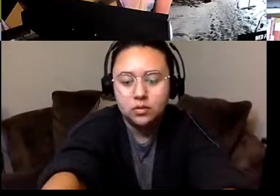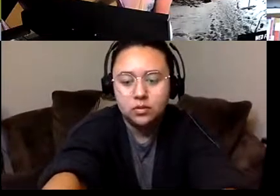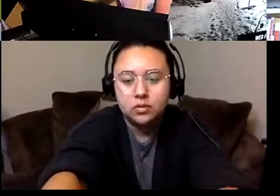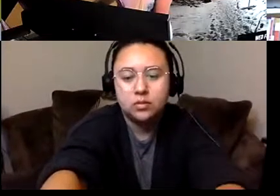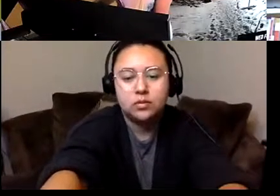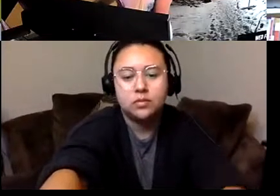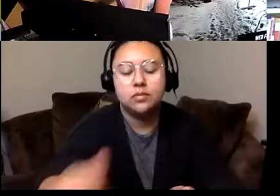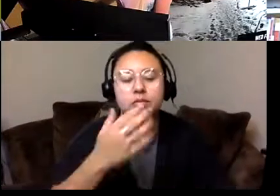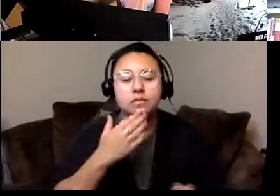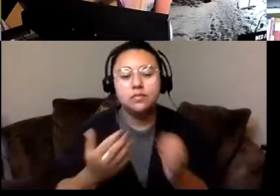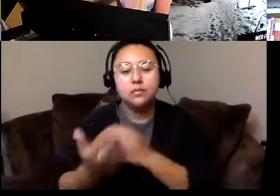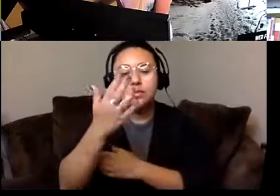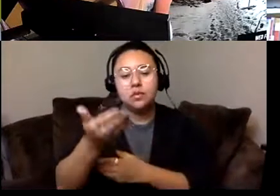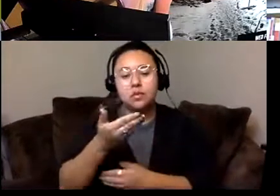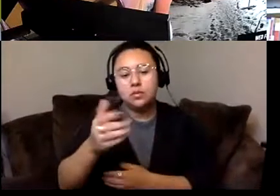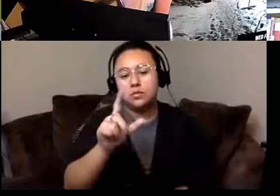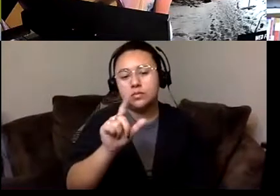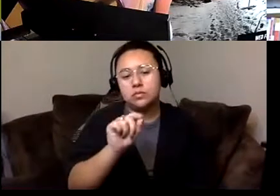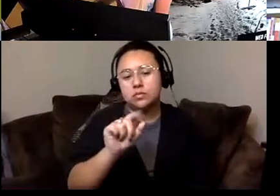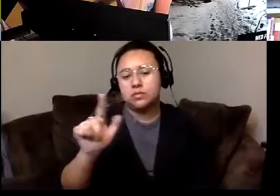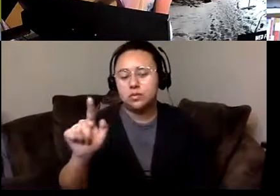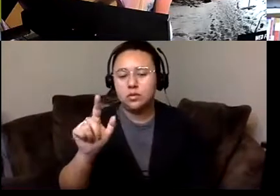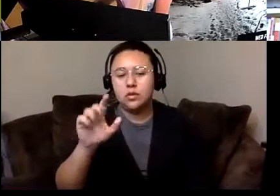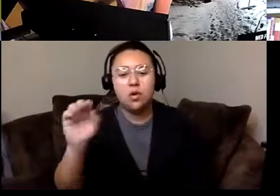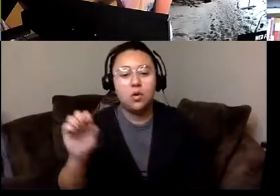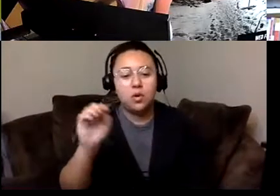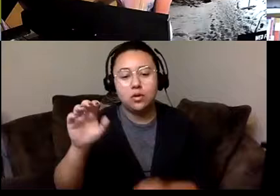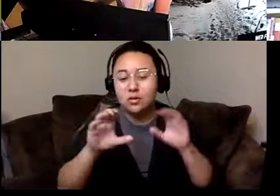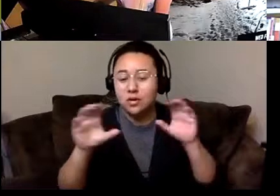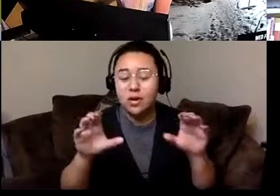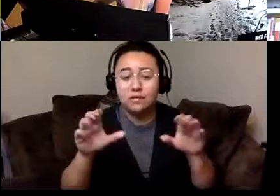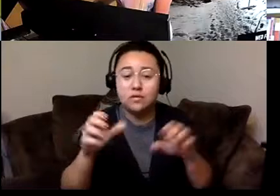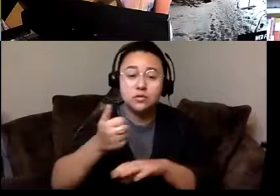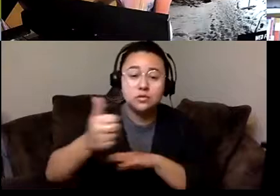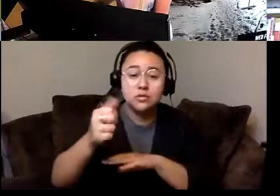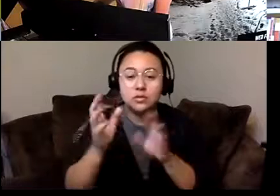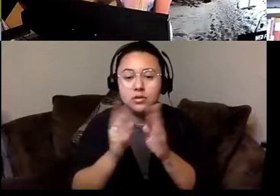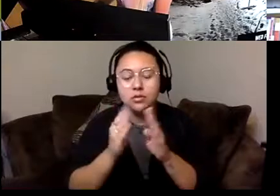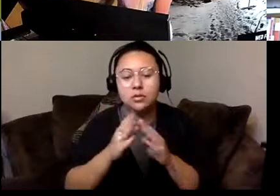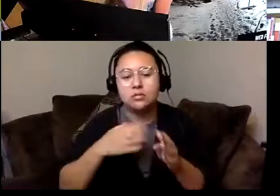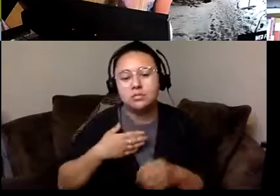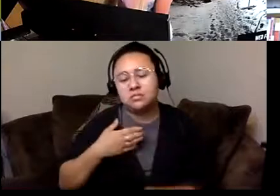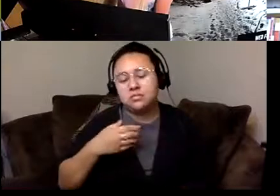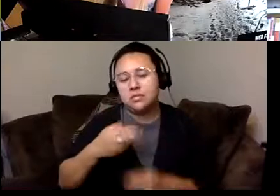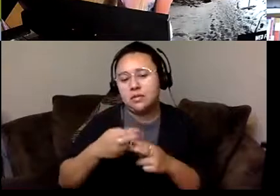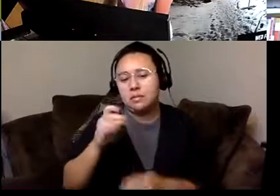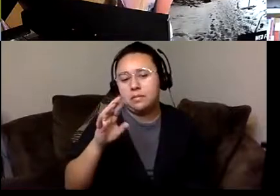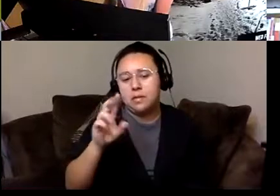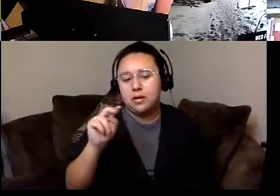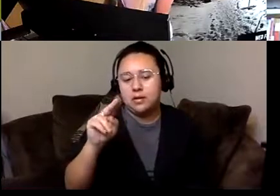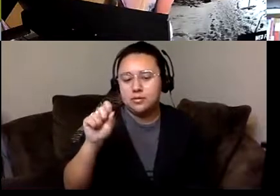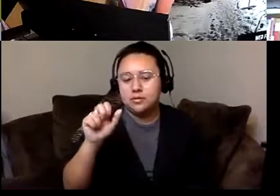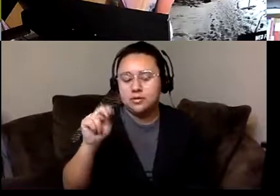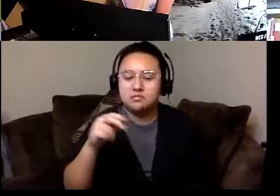Good morning and welcome to the 2021 Oregon Active Transportation Summit. My name is Brad Nelson. My pronouns are he, him, and his, and I'm the